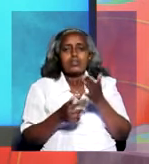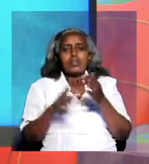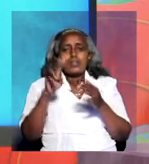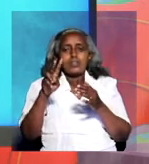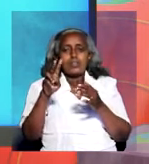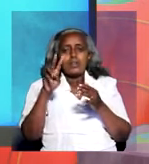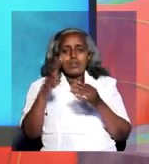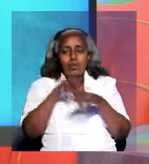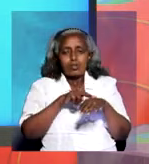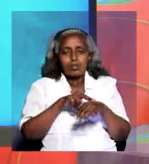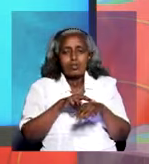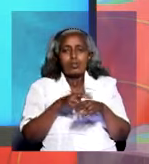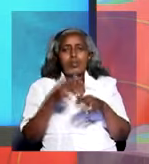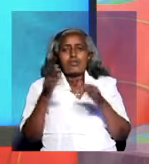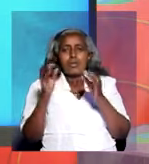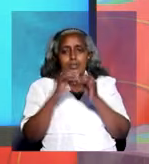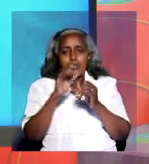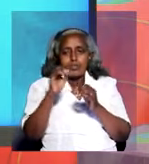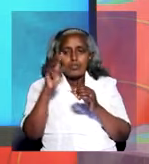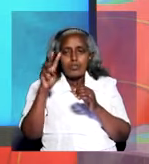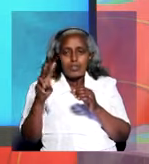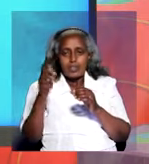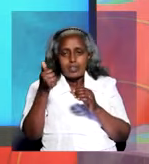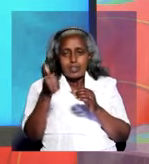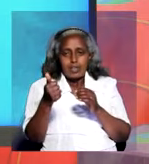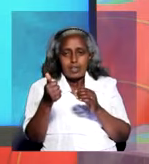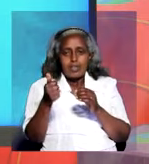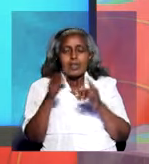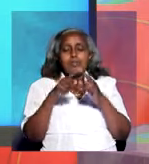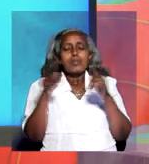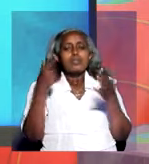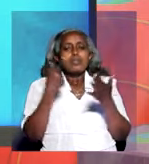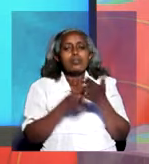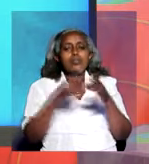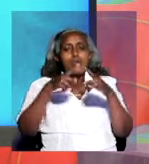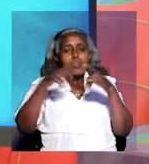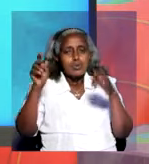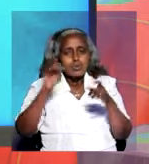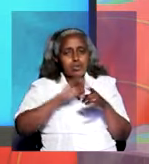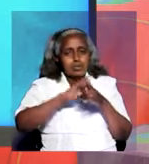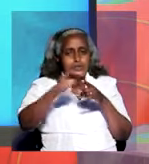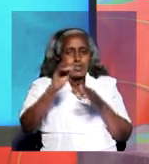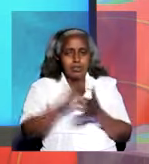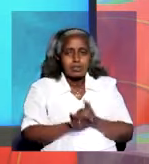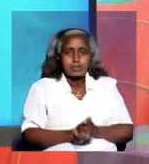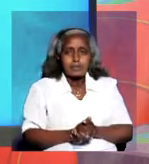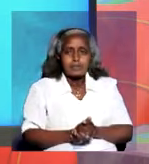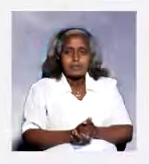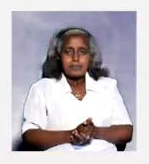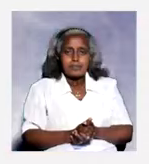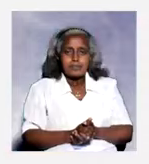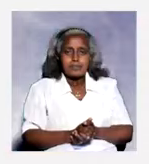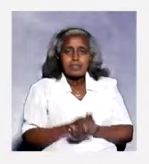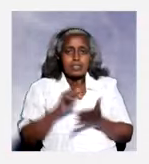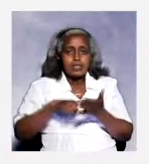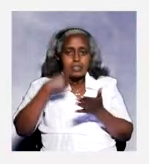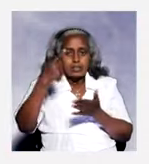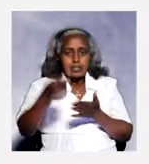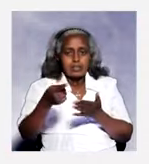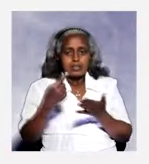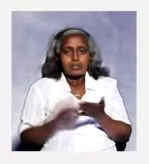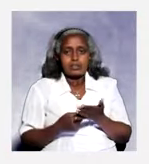twice of magnitude of vector a but in opposite direction. Next